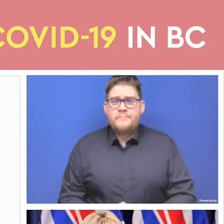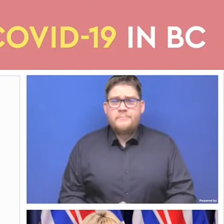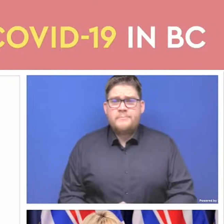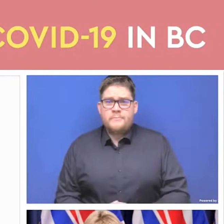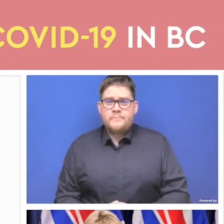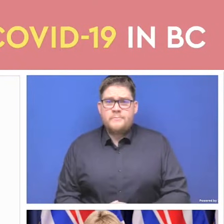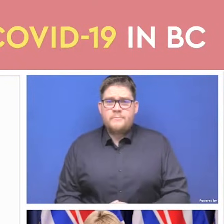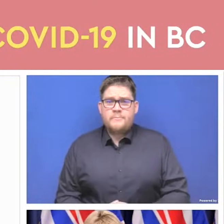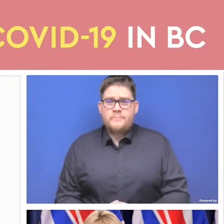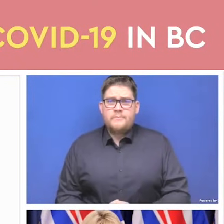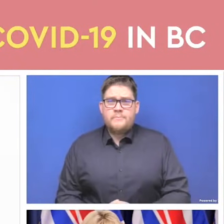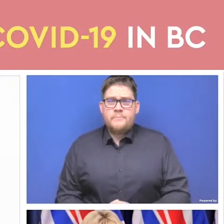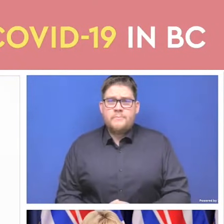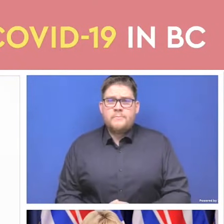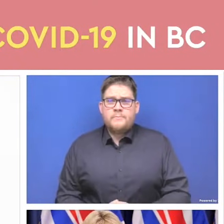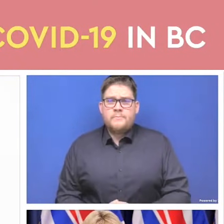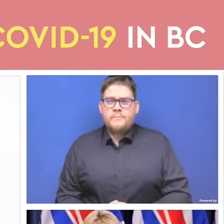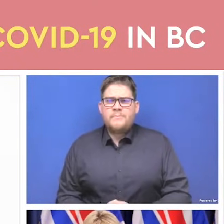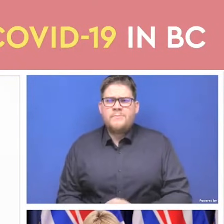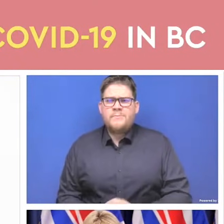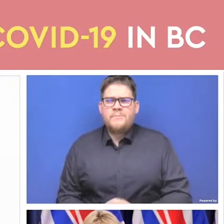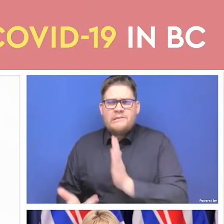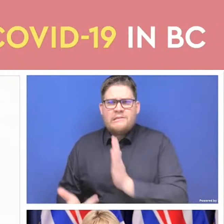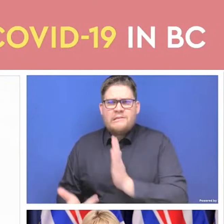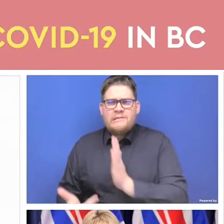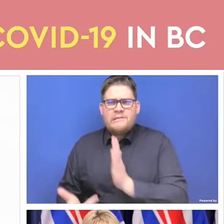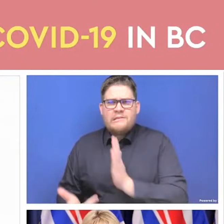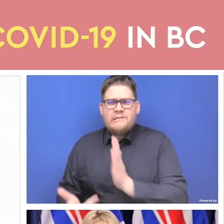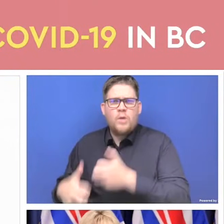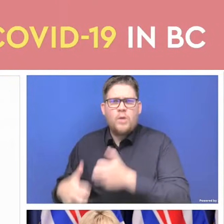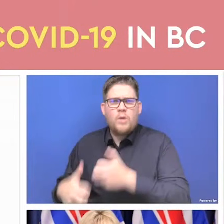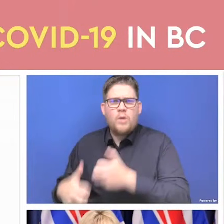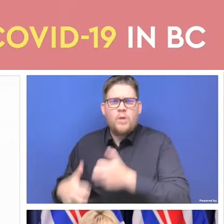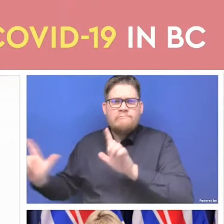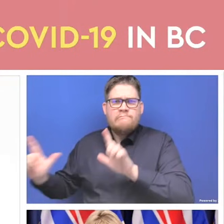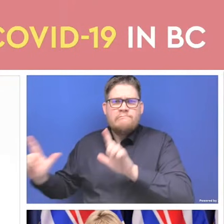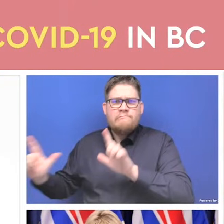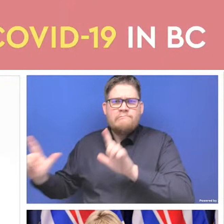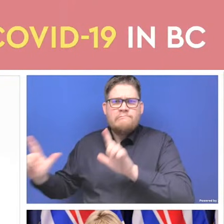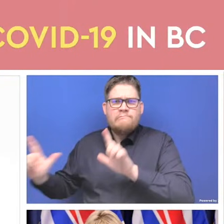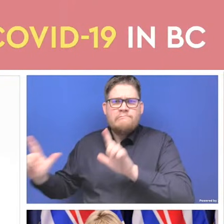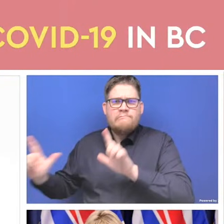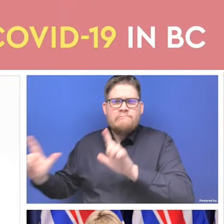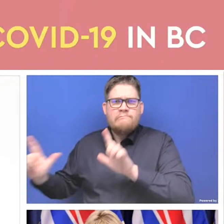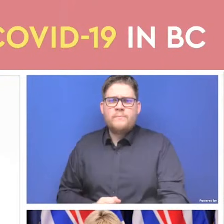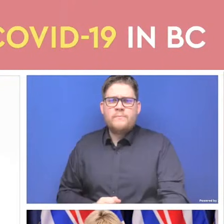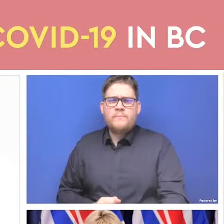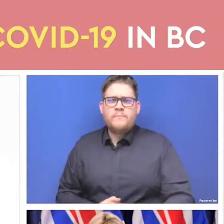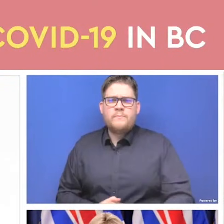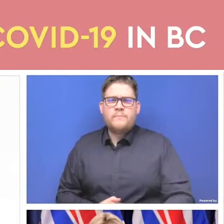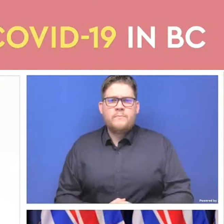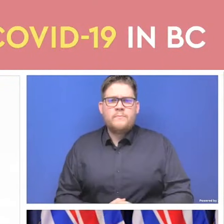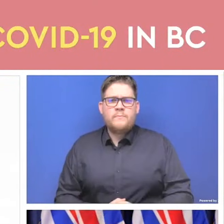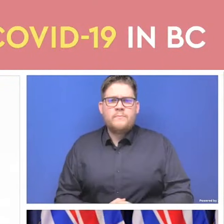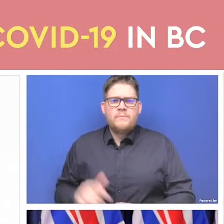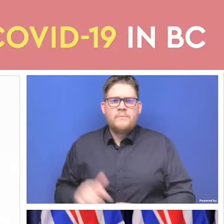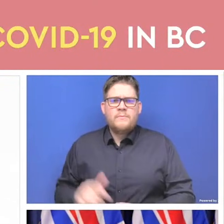for some reason it's not moving ahead anymore. It tells me,